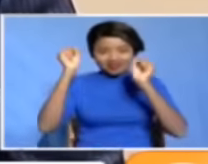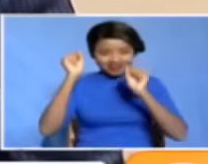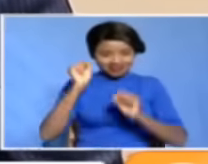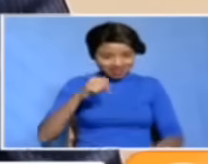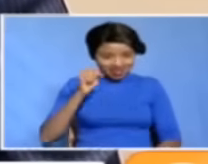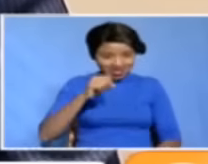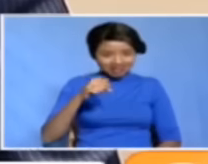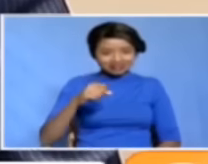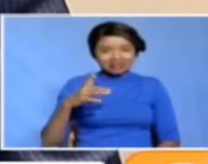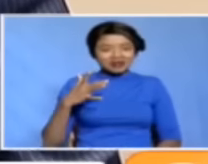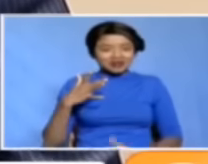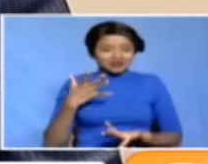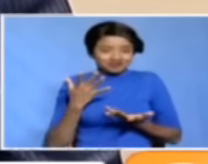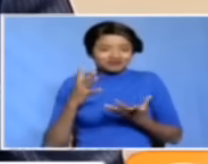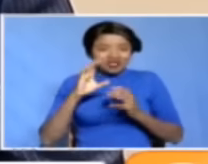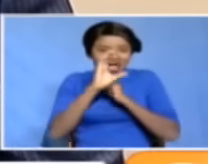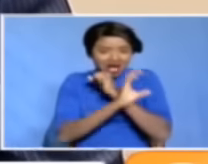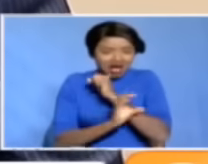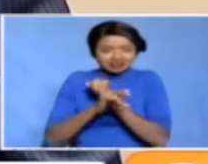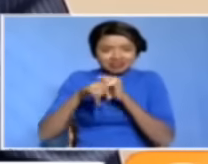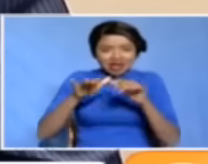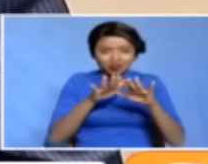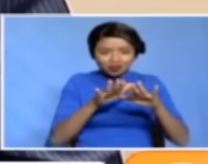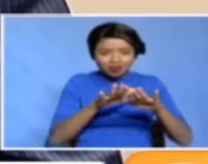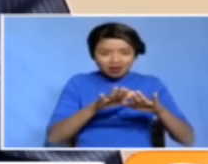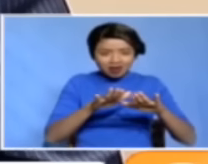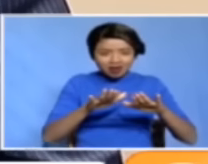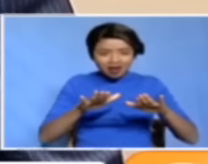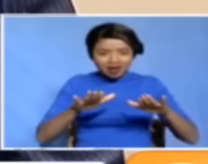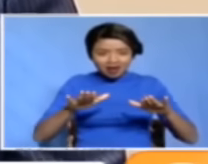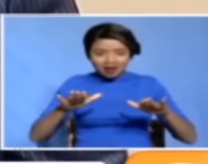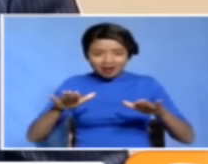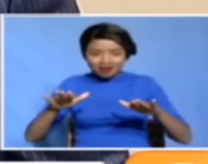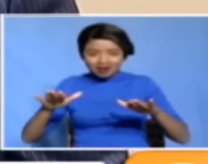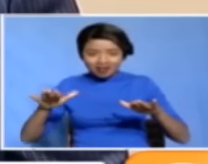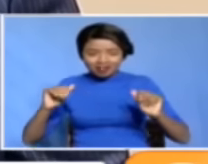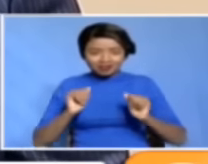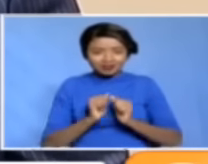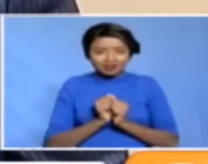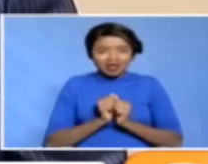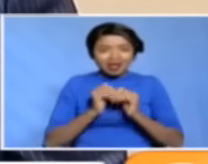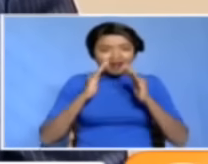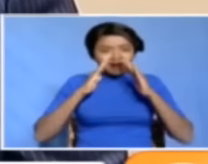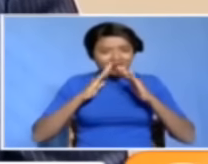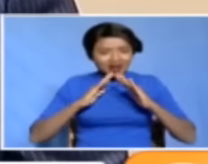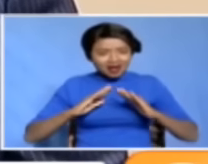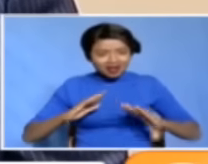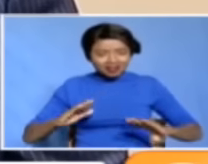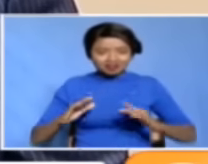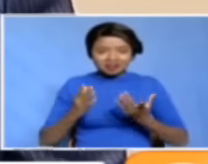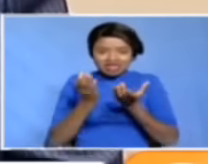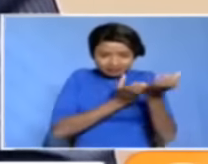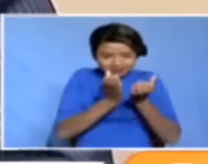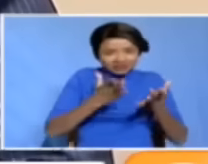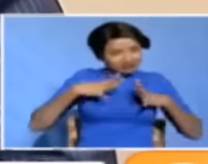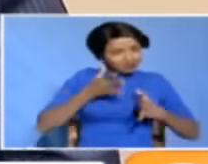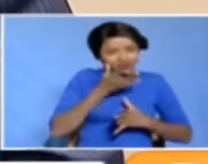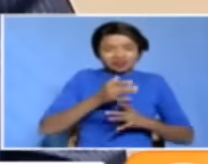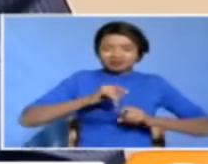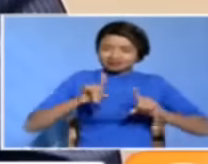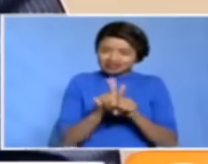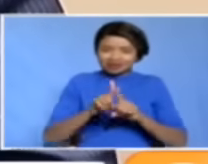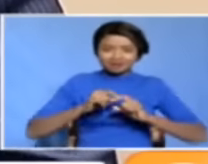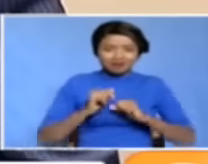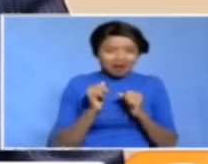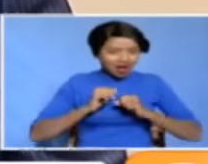have come down, the country is very stable, the business community, if you ask them, they're very, very happy. At the